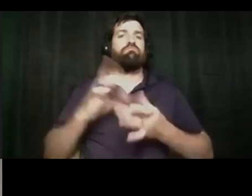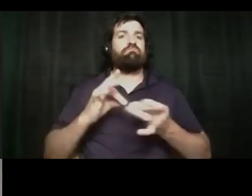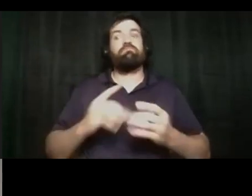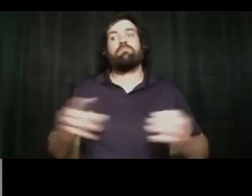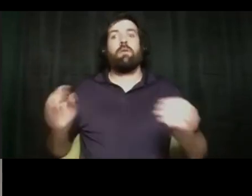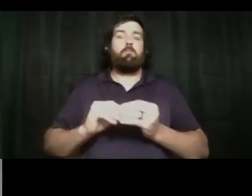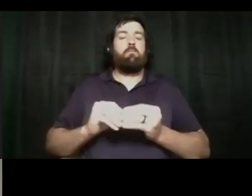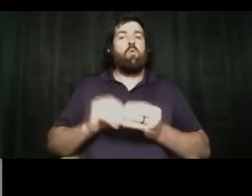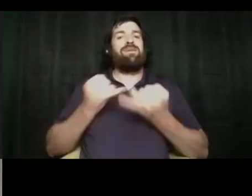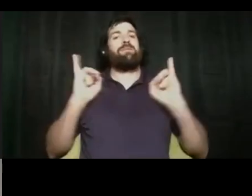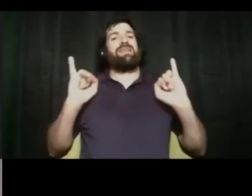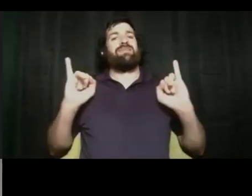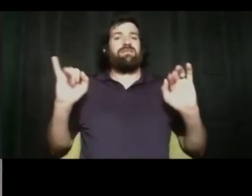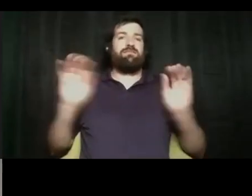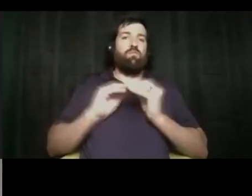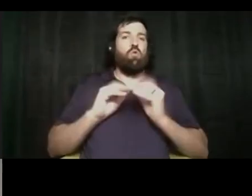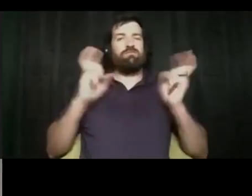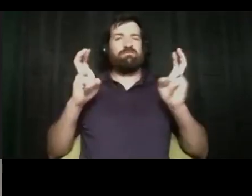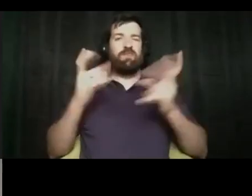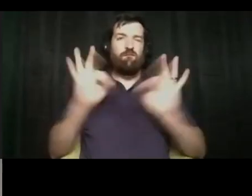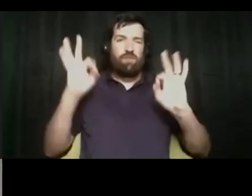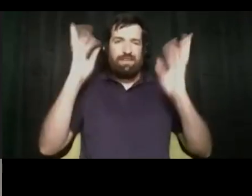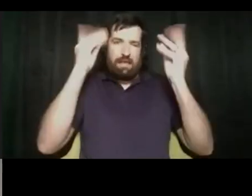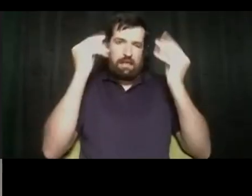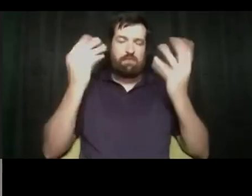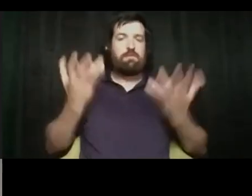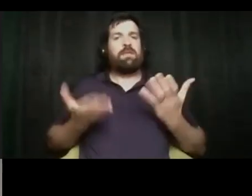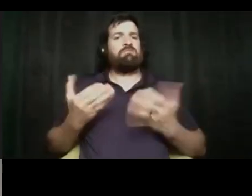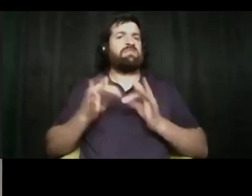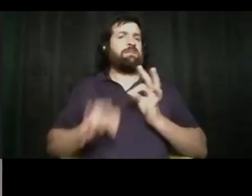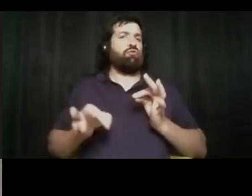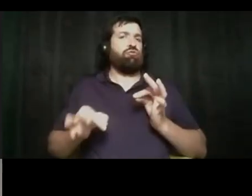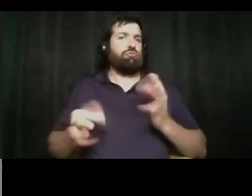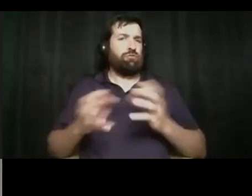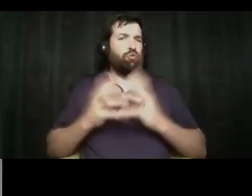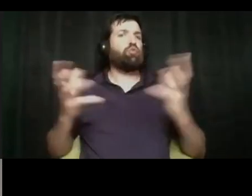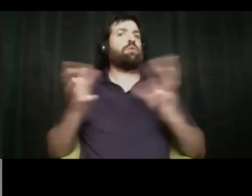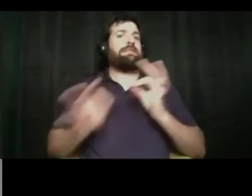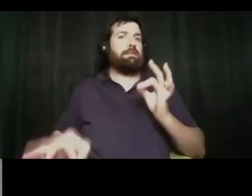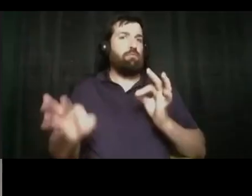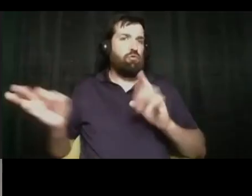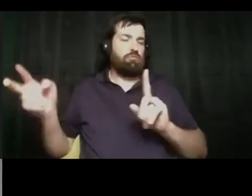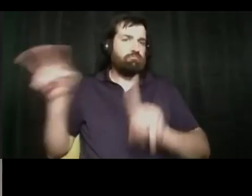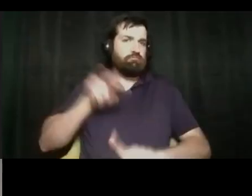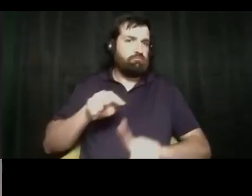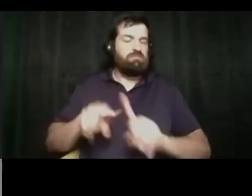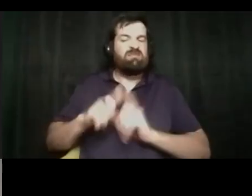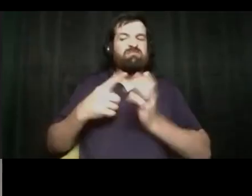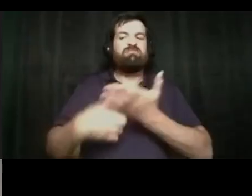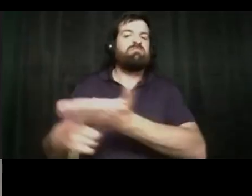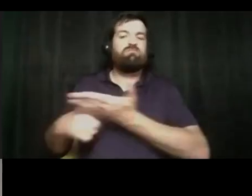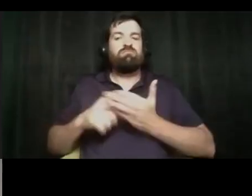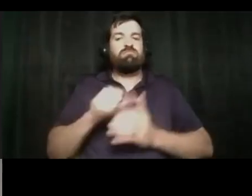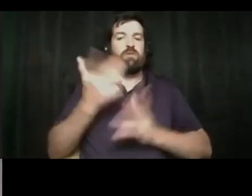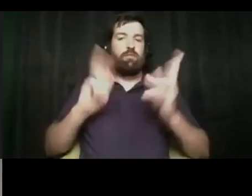thinking, we're more independent. And maybe I'm seeing it too simplistically. So I was just kind of wondering what your thoughts were on that as I've discussed this with other people in other countries.